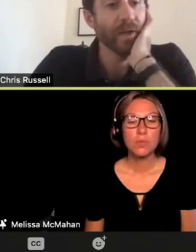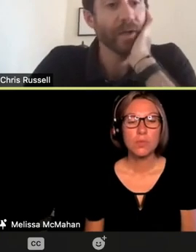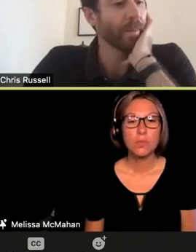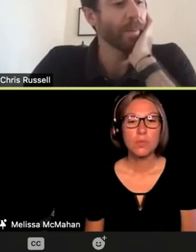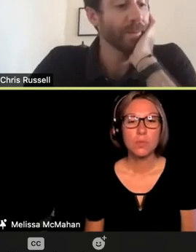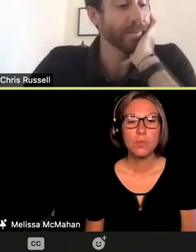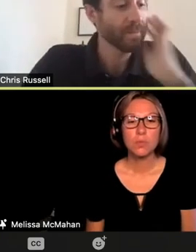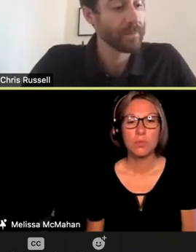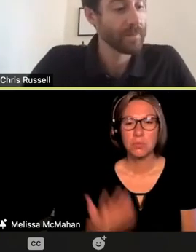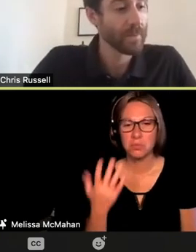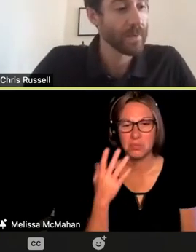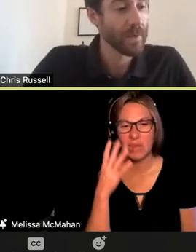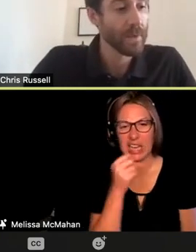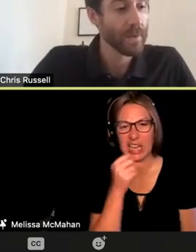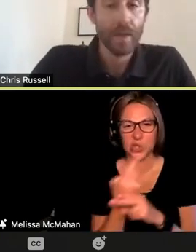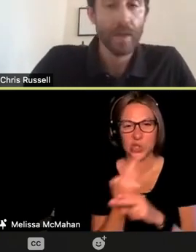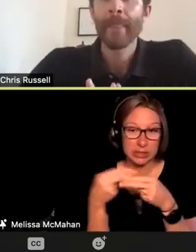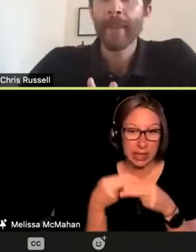Using, I guess, duct tape.